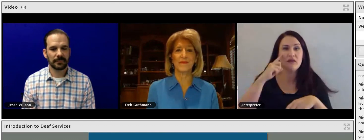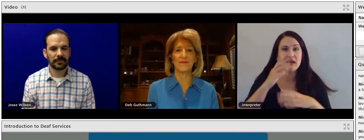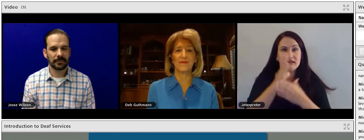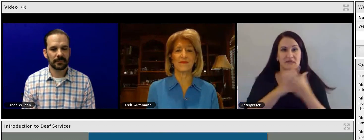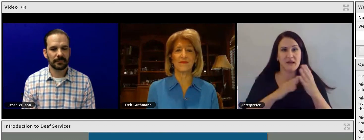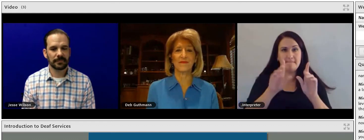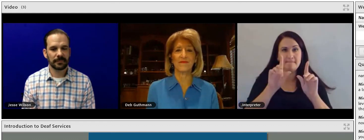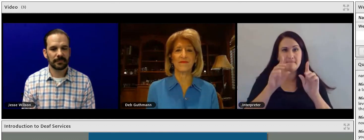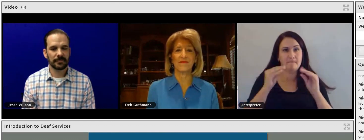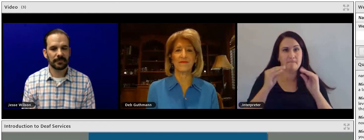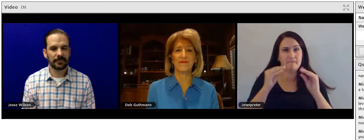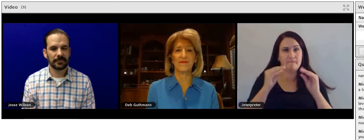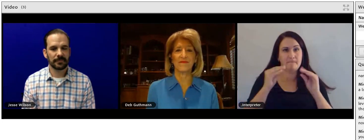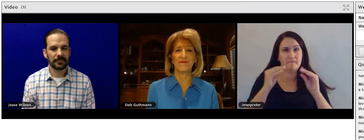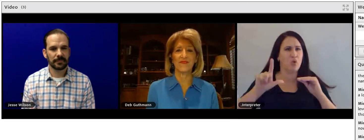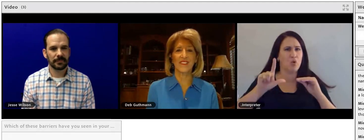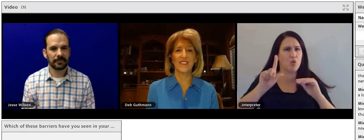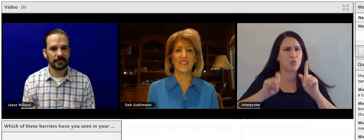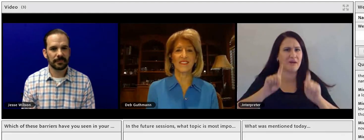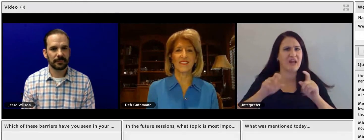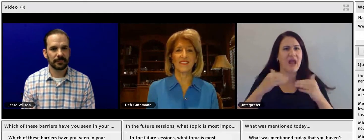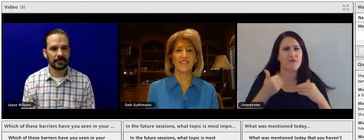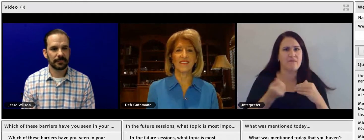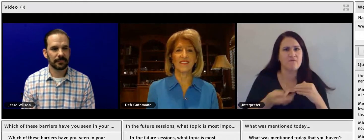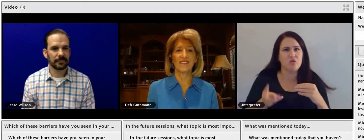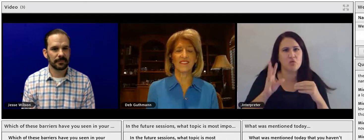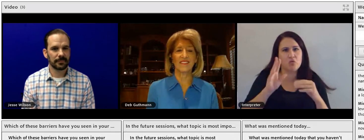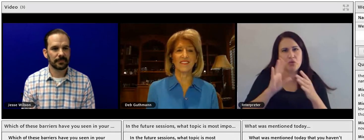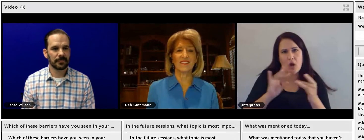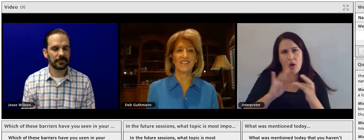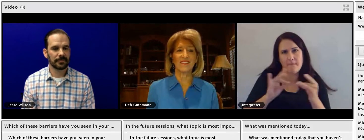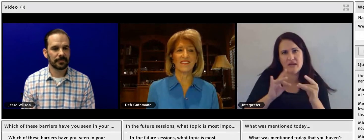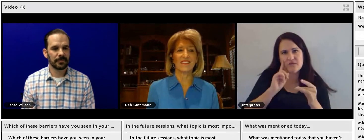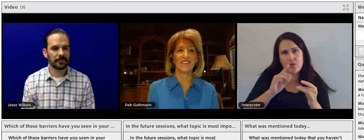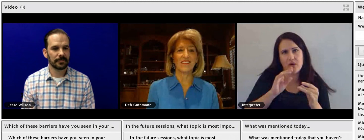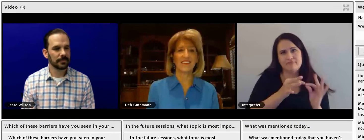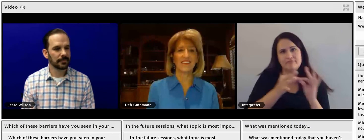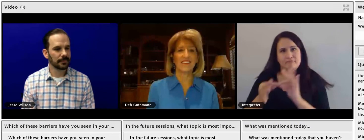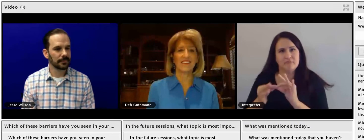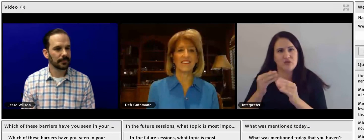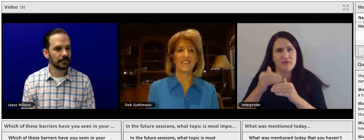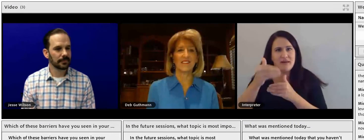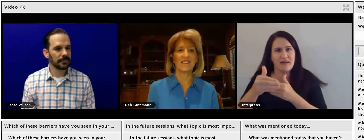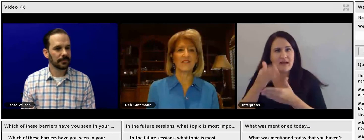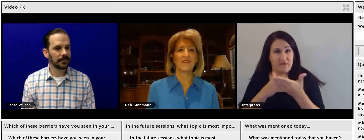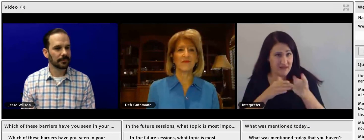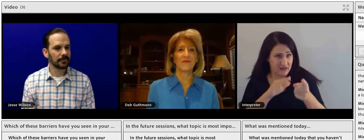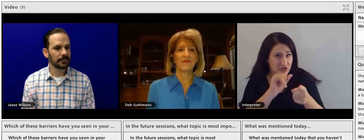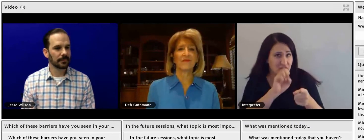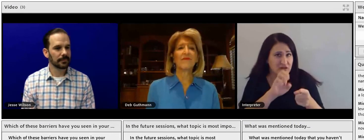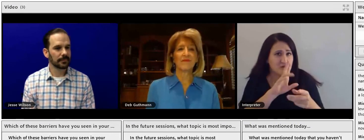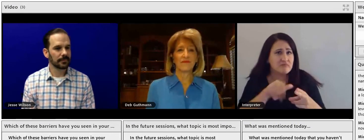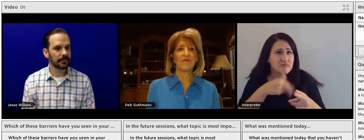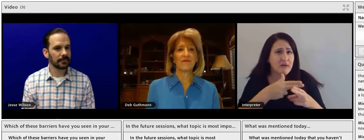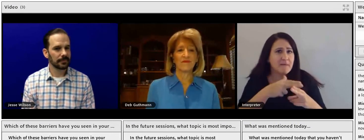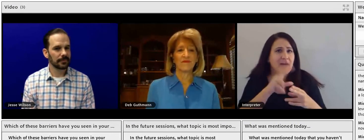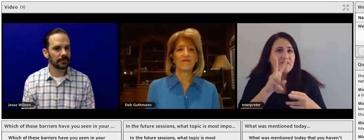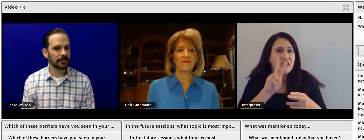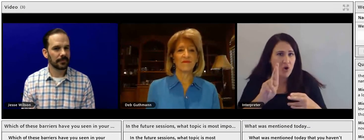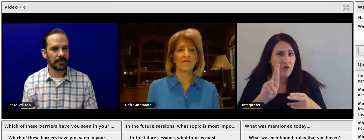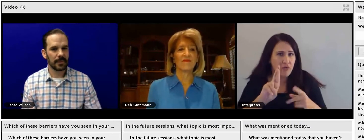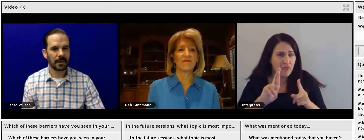up, I just had a couple comments to link us into the next phase. Jesse, you mentioned vocational rehabilitation.